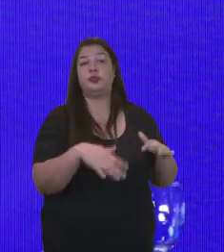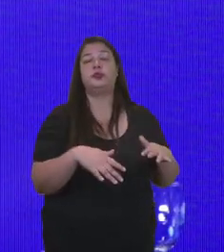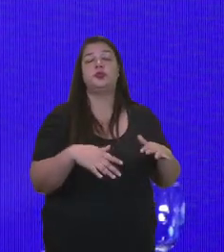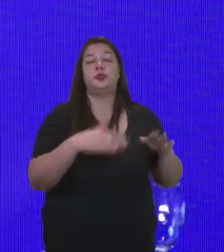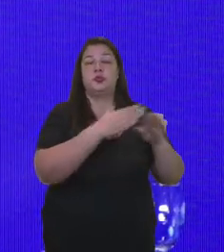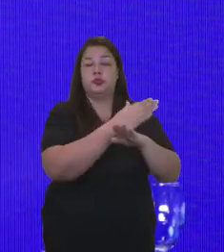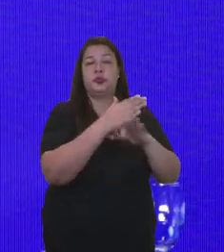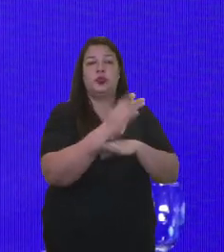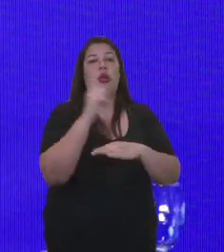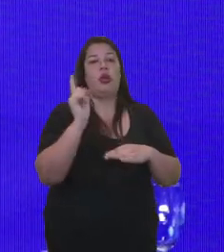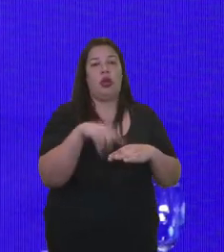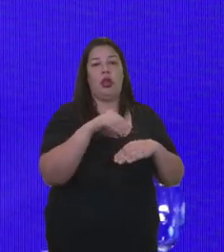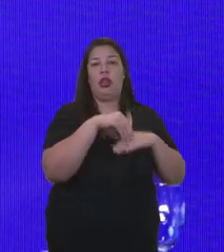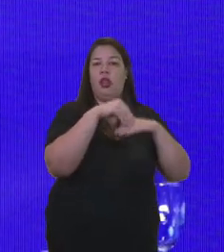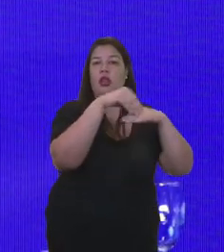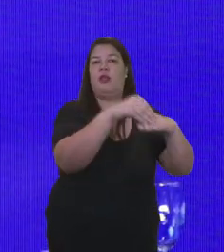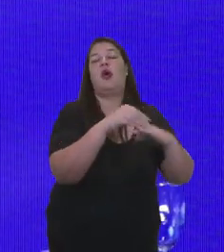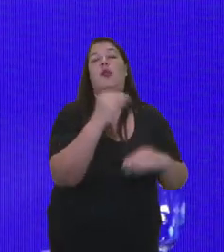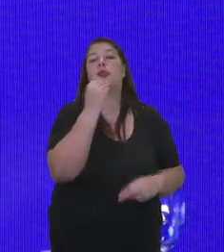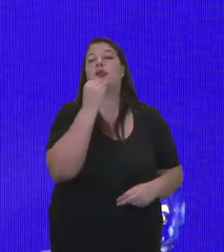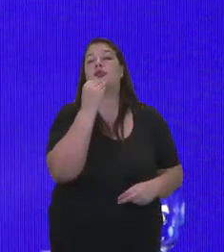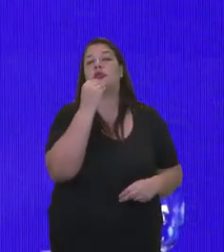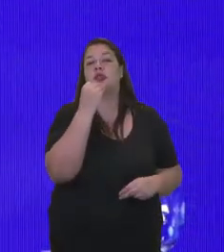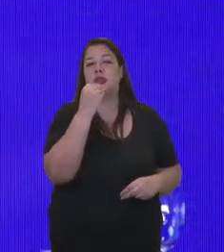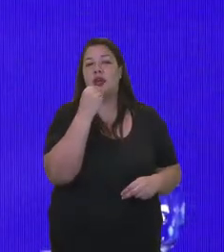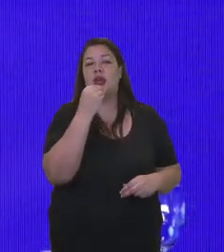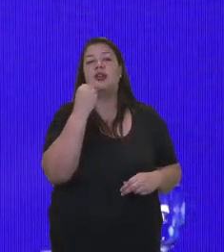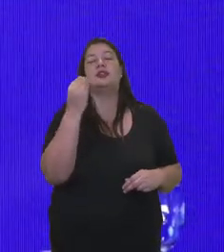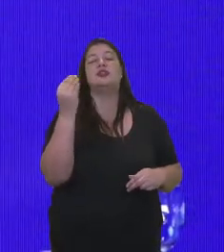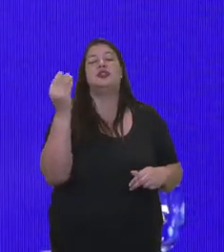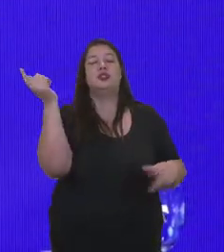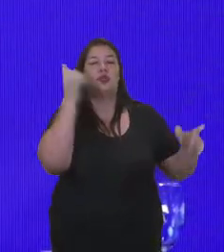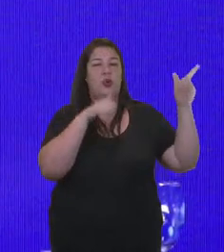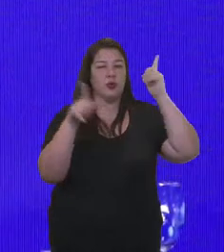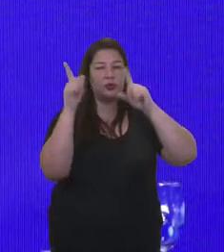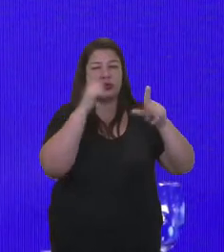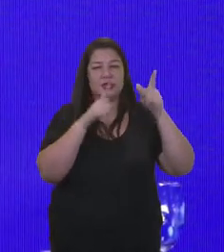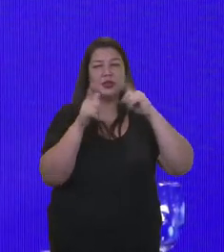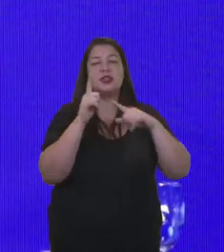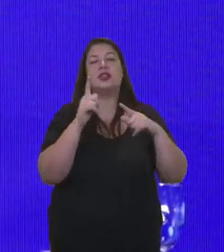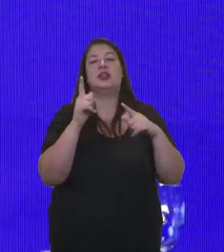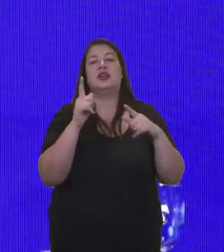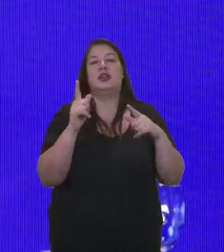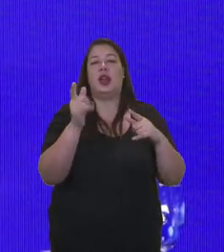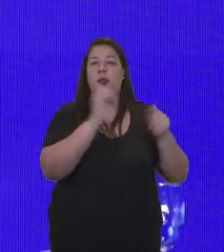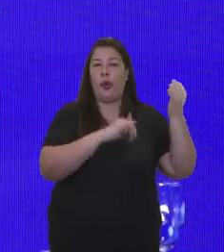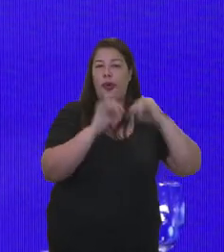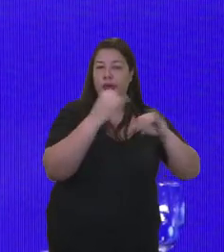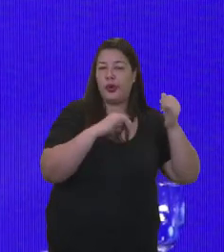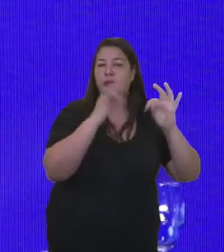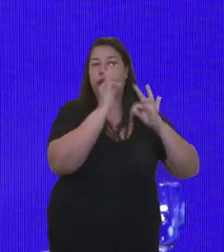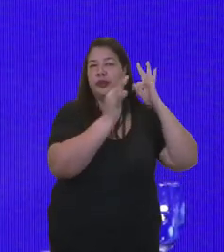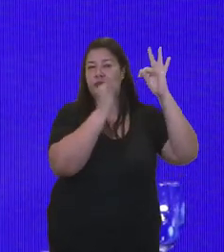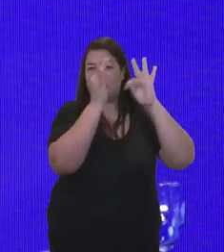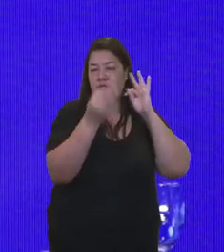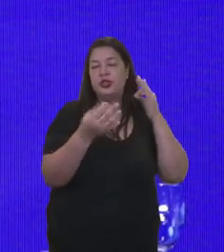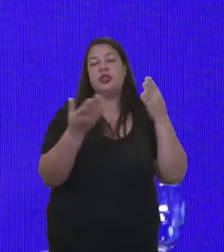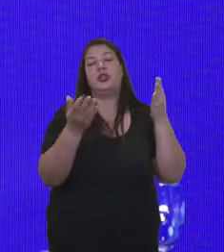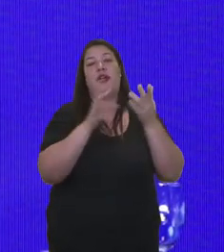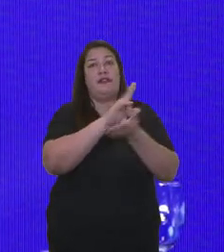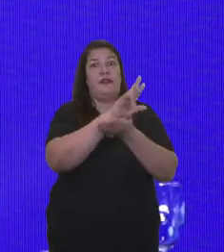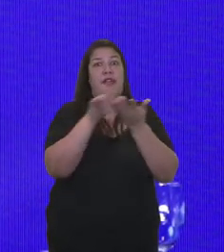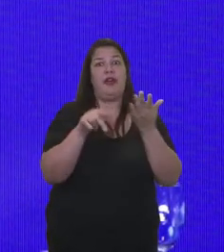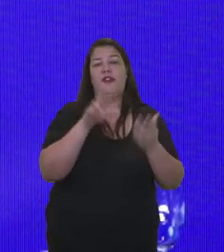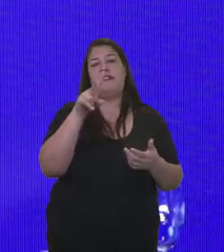to digitalize these territories is to bring opportunities and change and flood this space with laboratories of